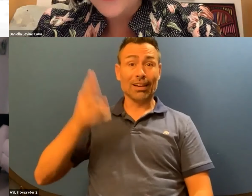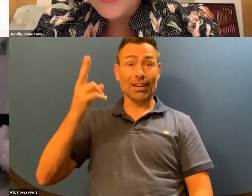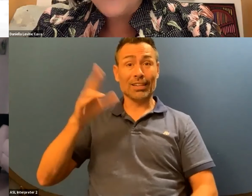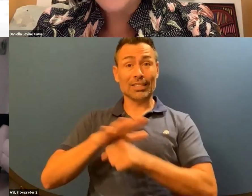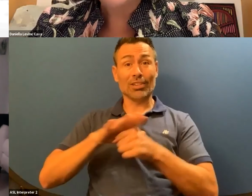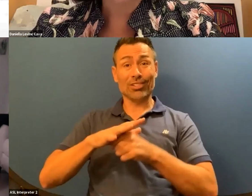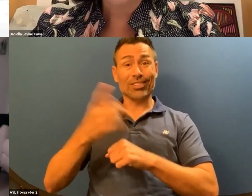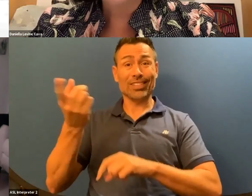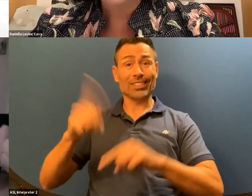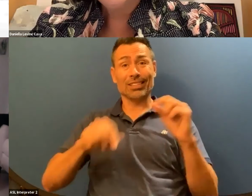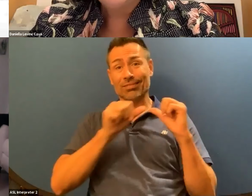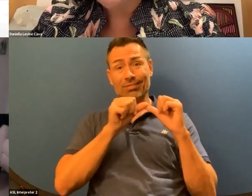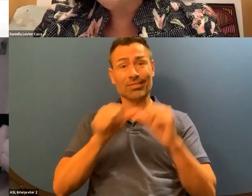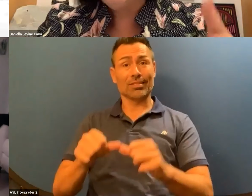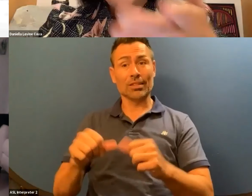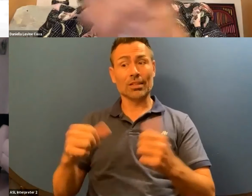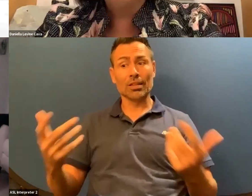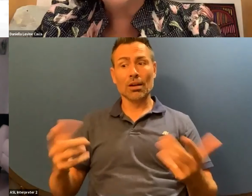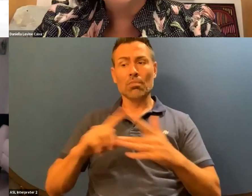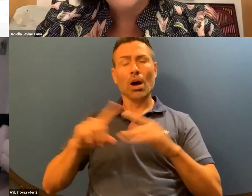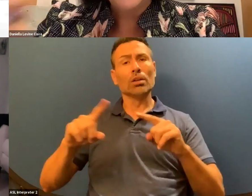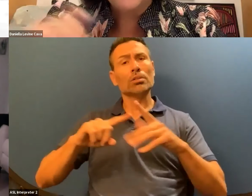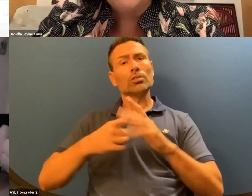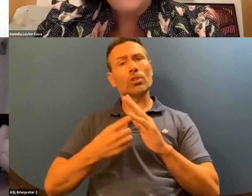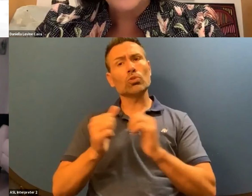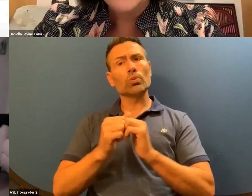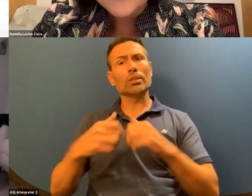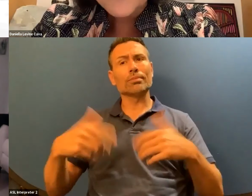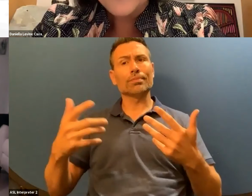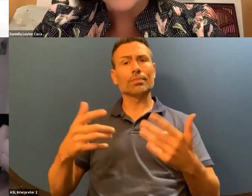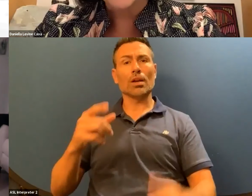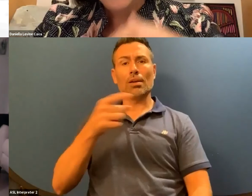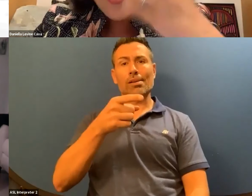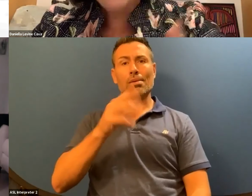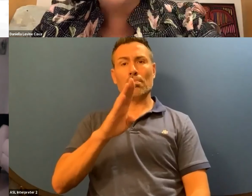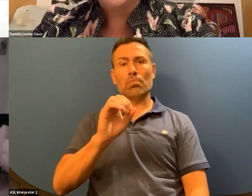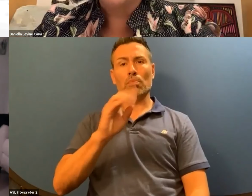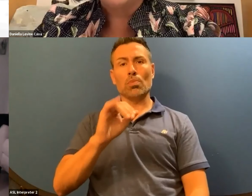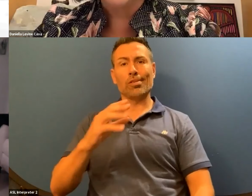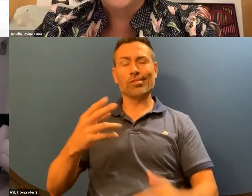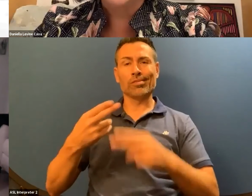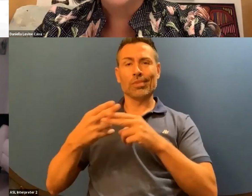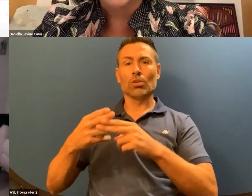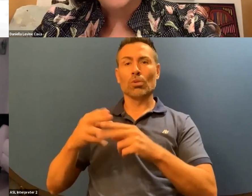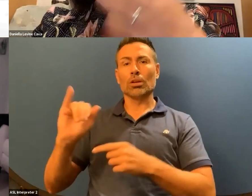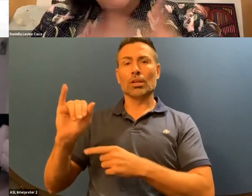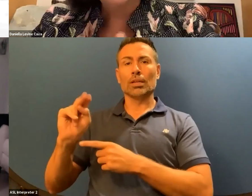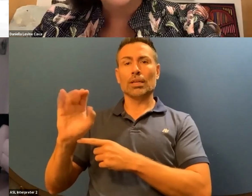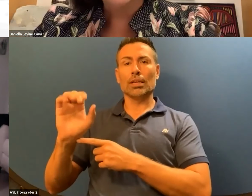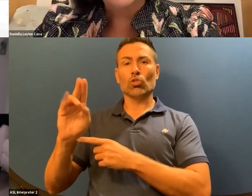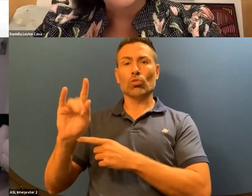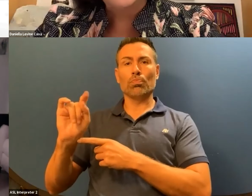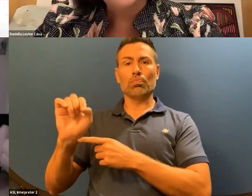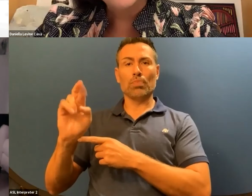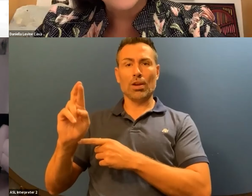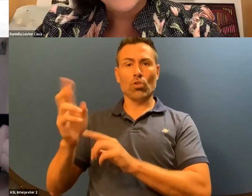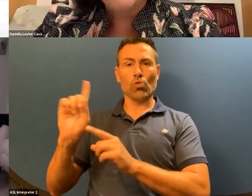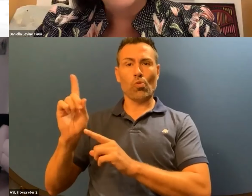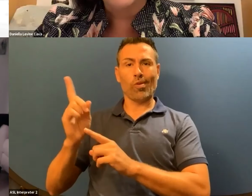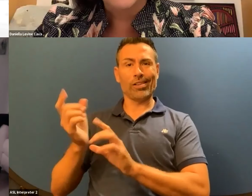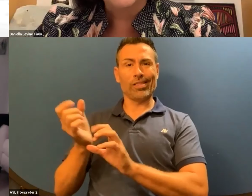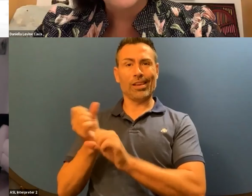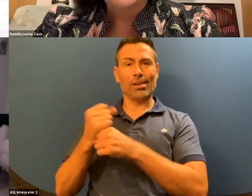unsustainable. But it starts with, you know, Mr. Bovo mentioned incubators. Well, I have an incubator in my district. That was one of the recommendations